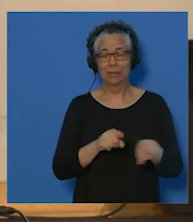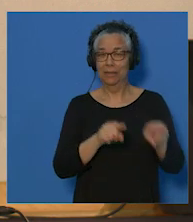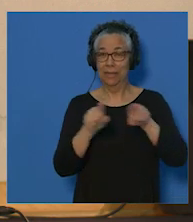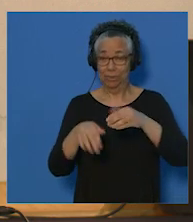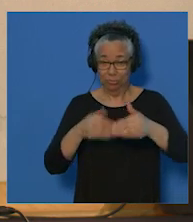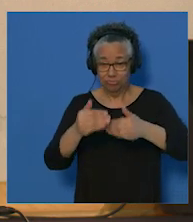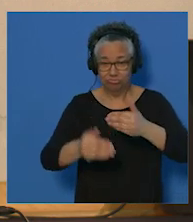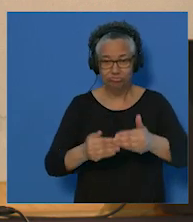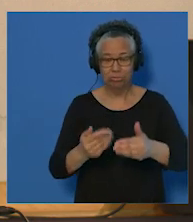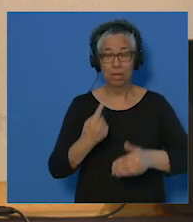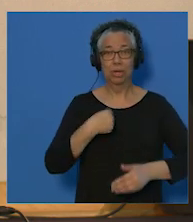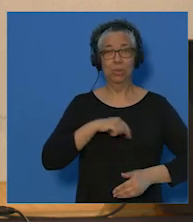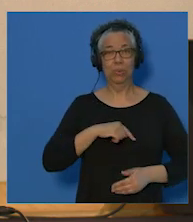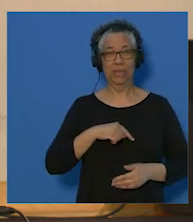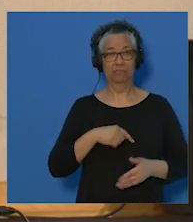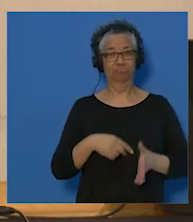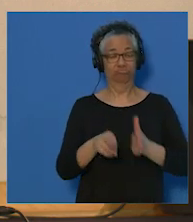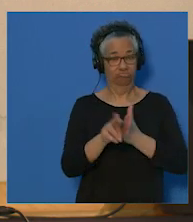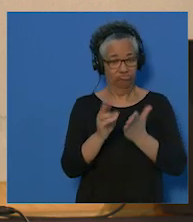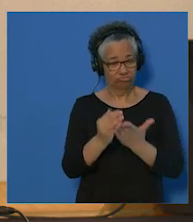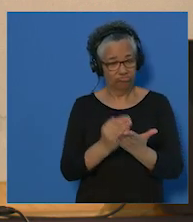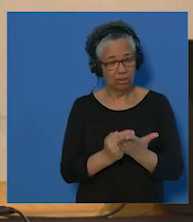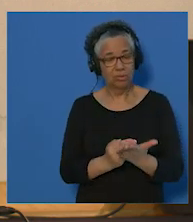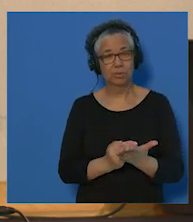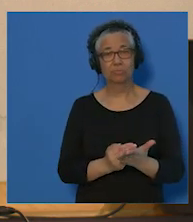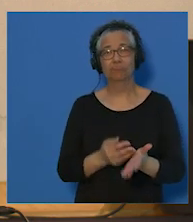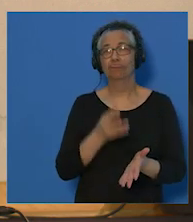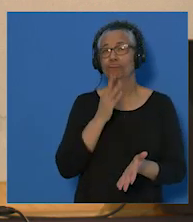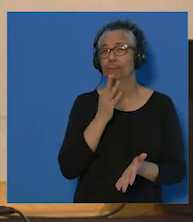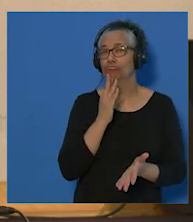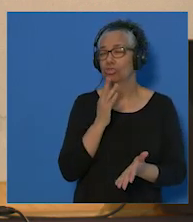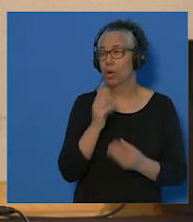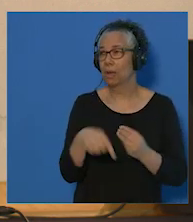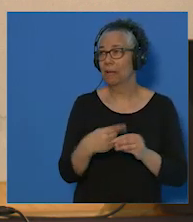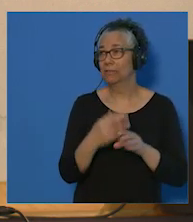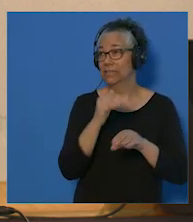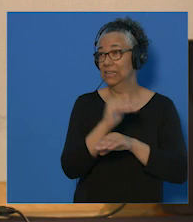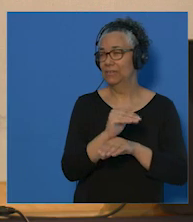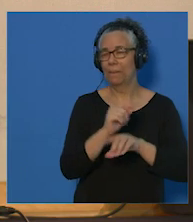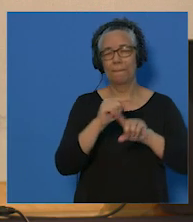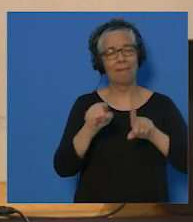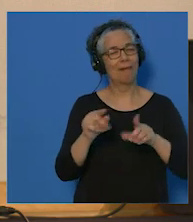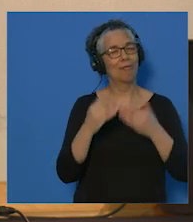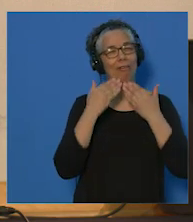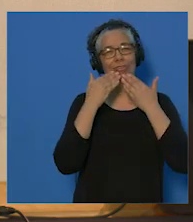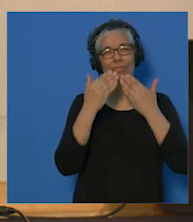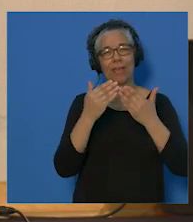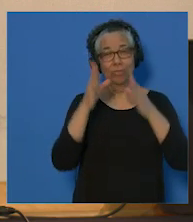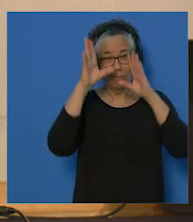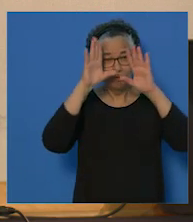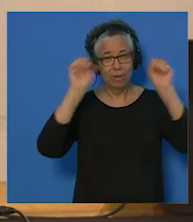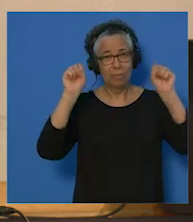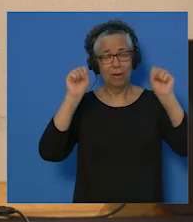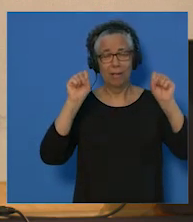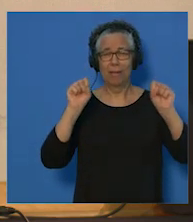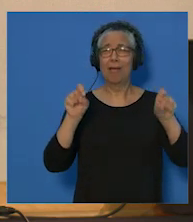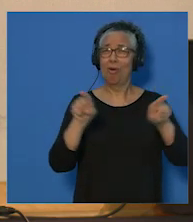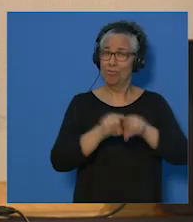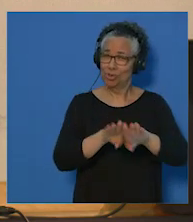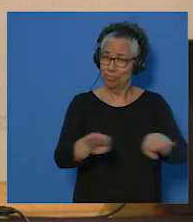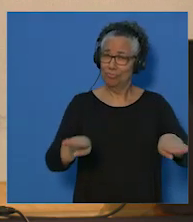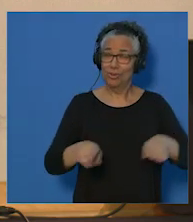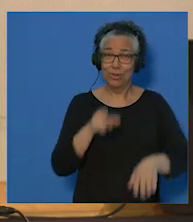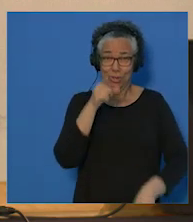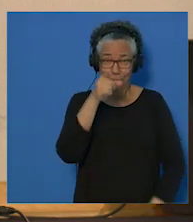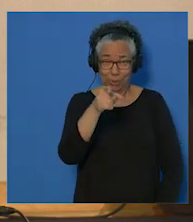We have regulations that we're about to go through this evening, but I want to thank the Premier and Bermuda U for